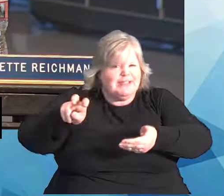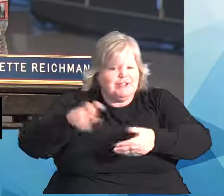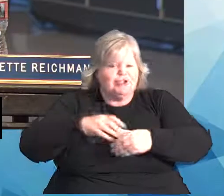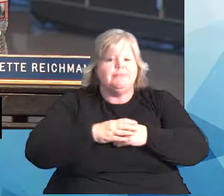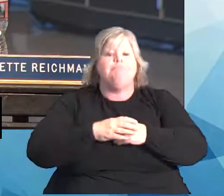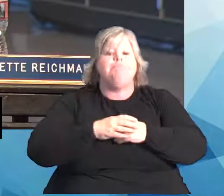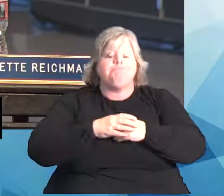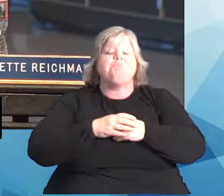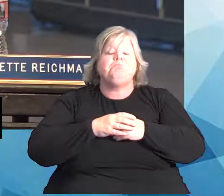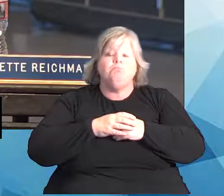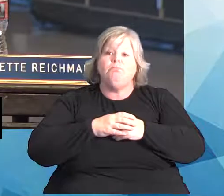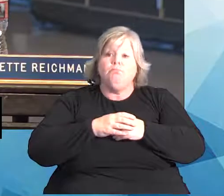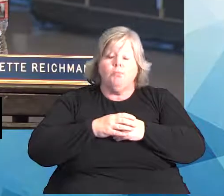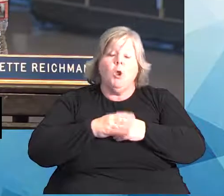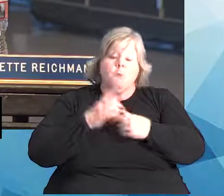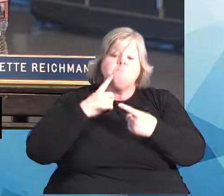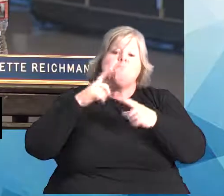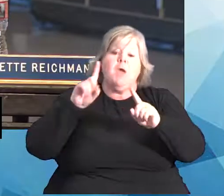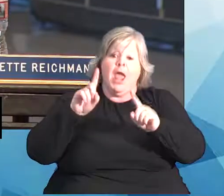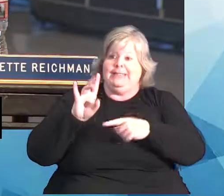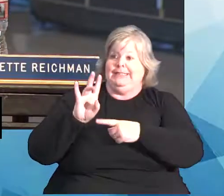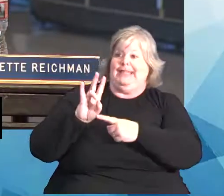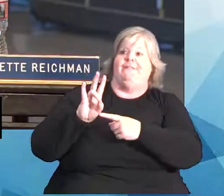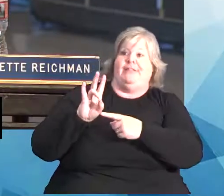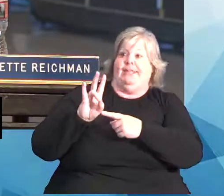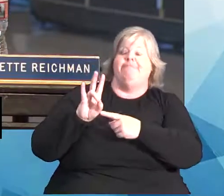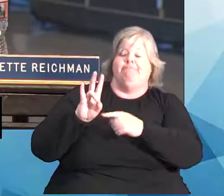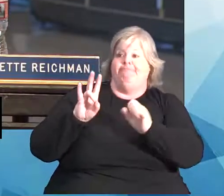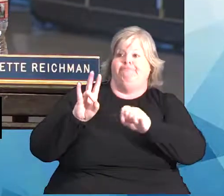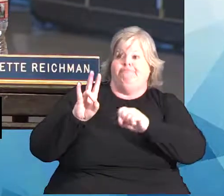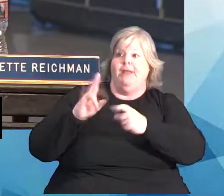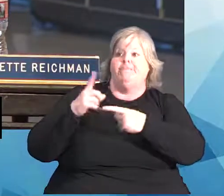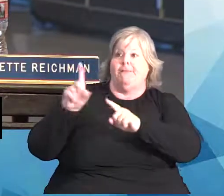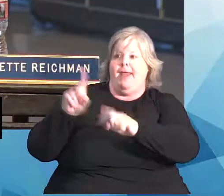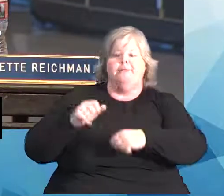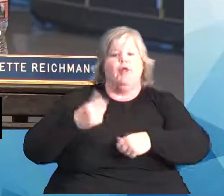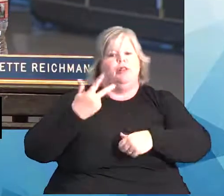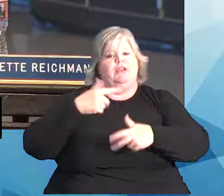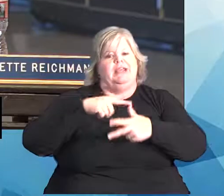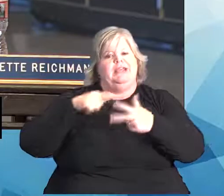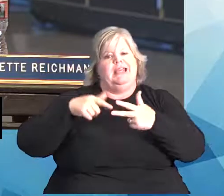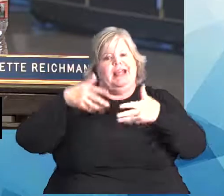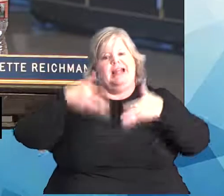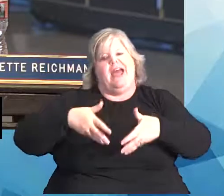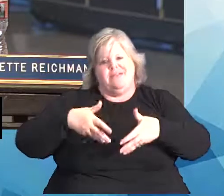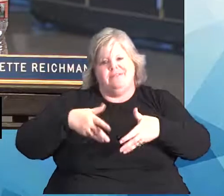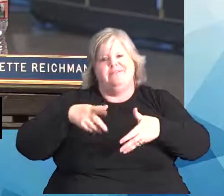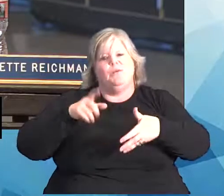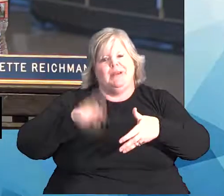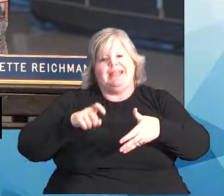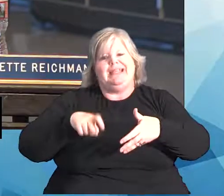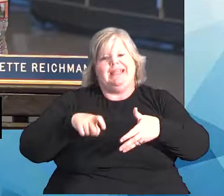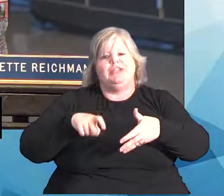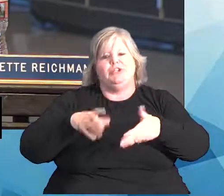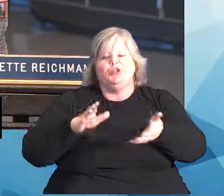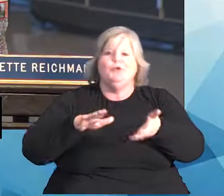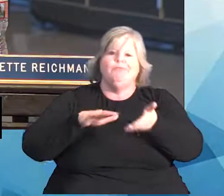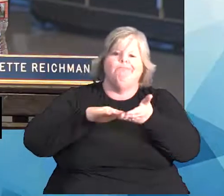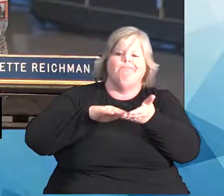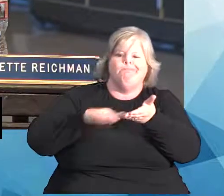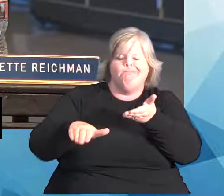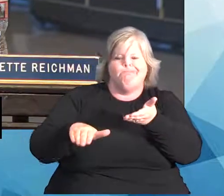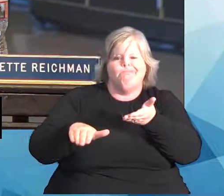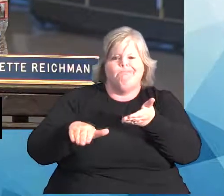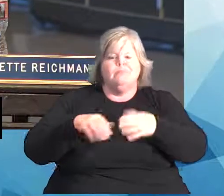been successful with 7, but we do have 3 left that we need to do the reduction in